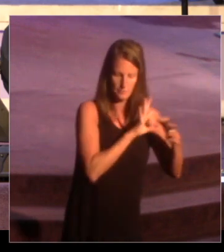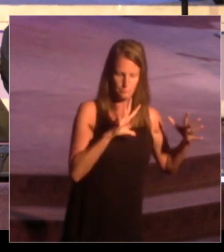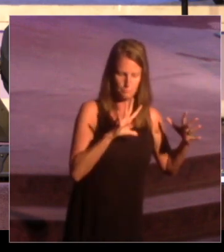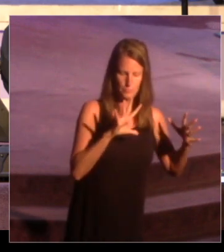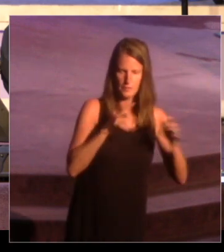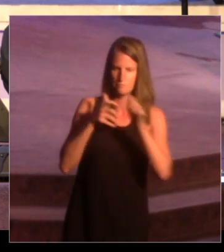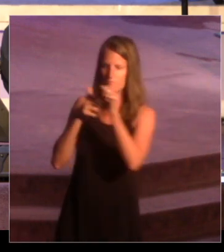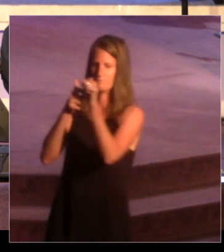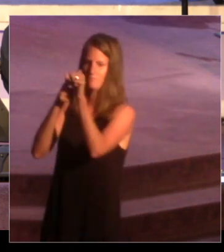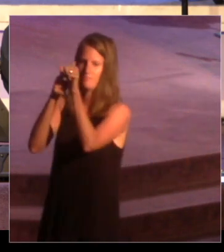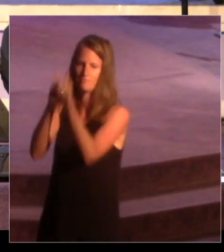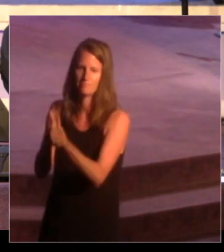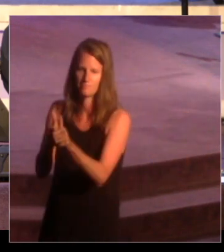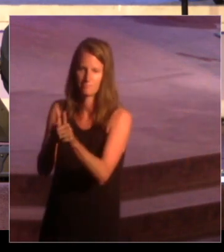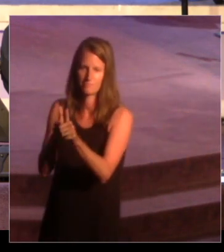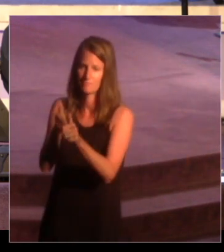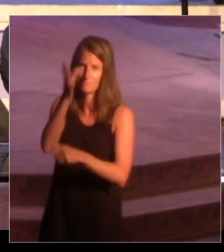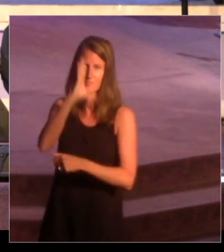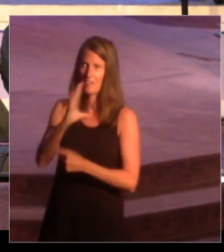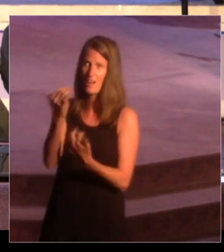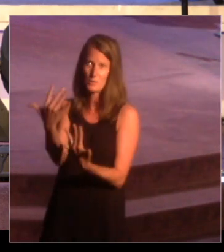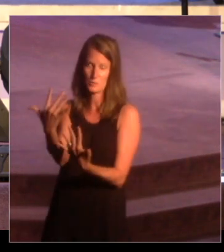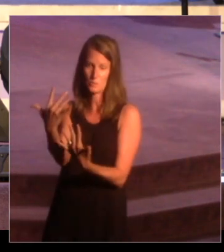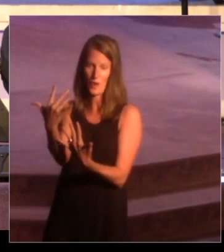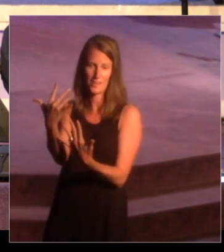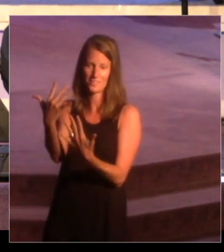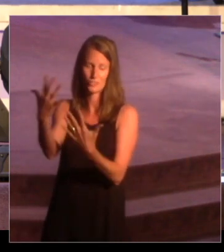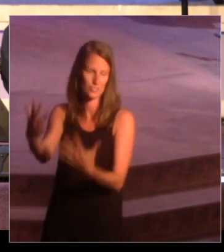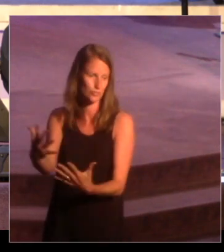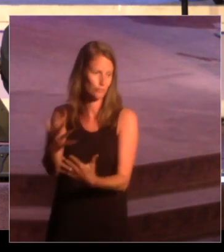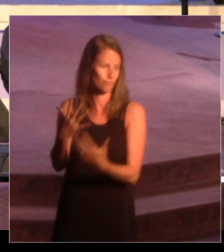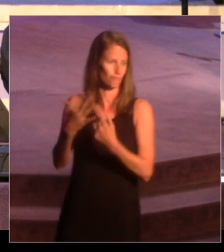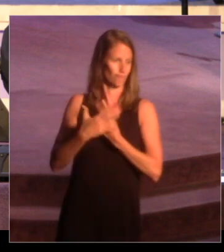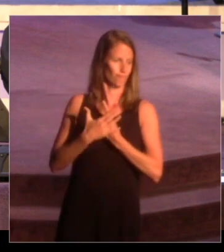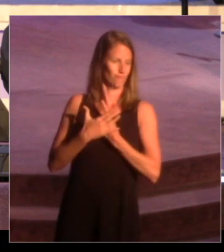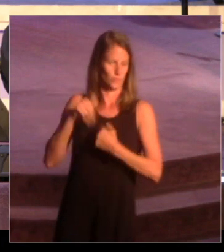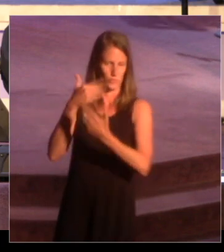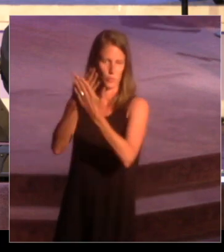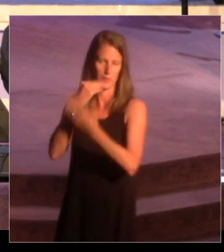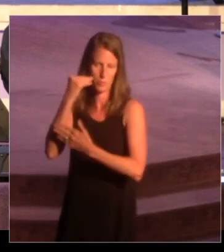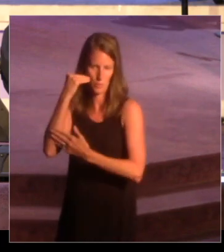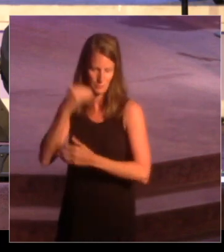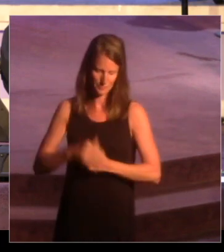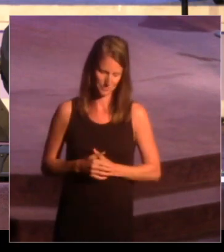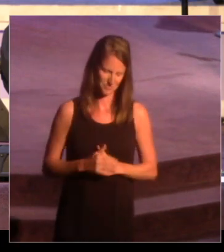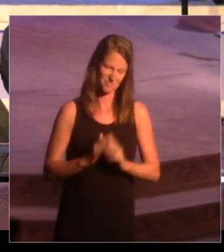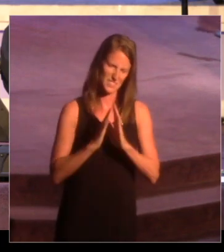our loving Father who's waiting to embrace us as we come home. Let's pray.